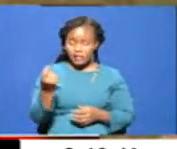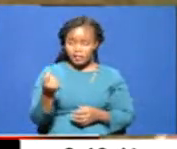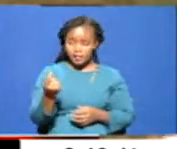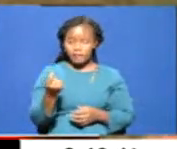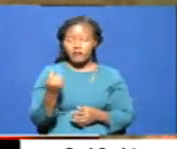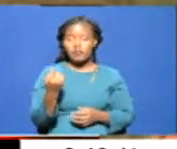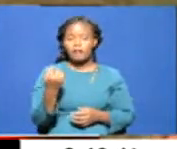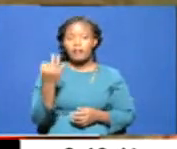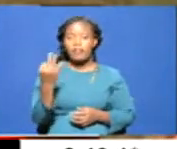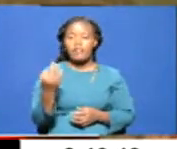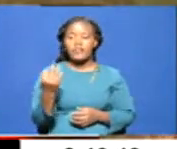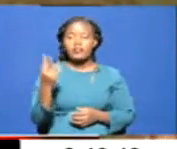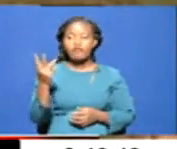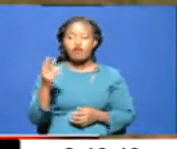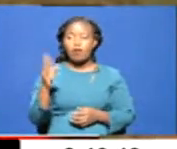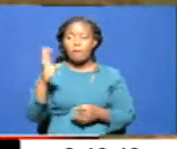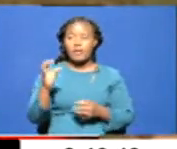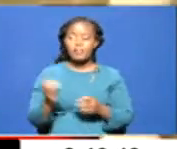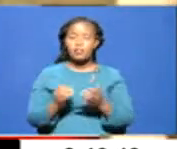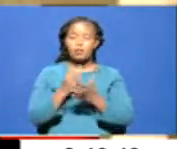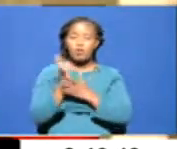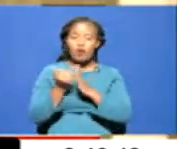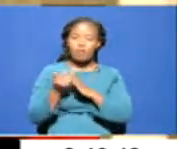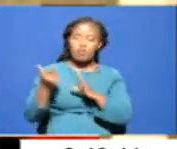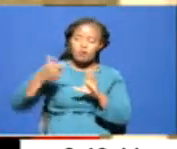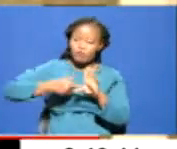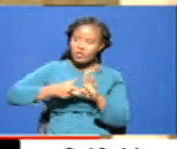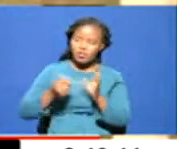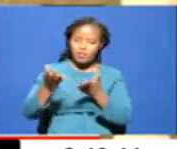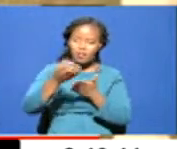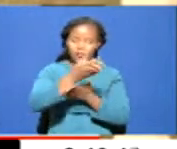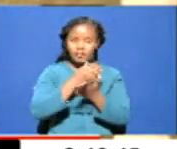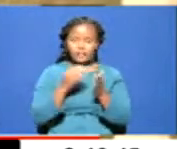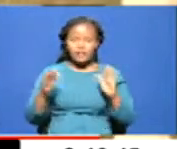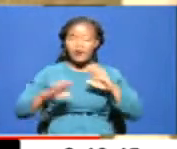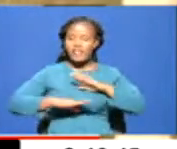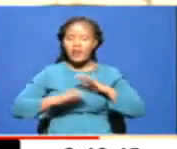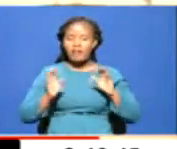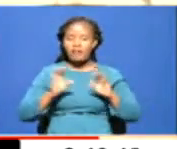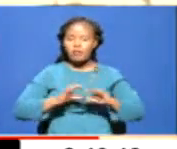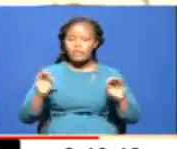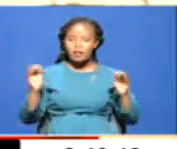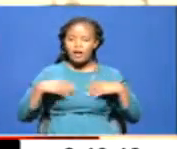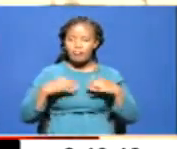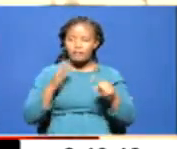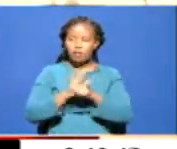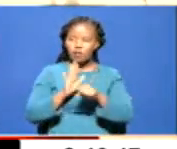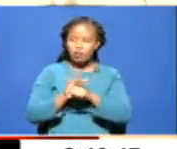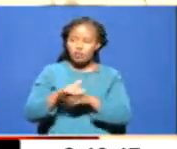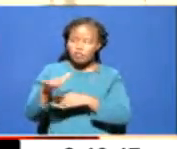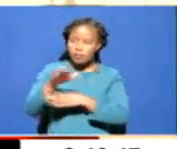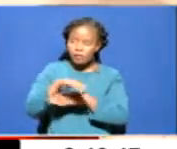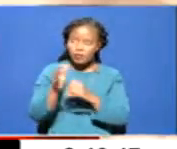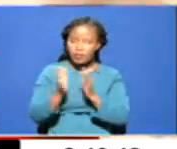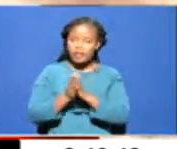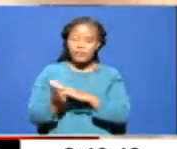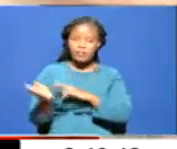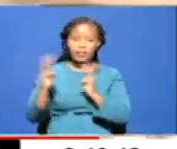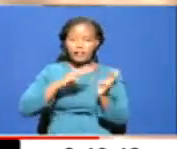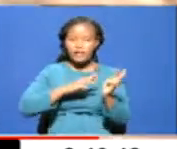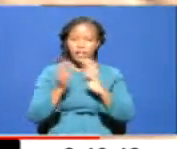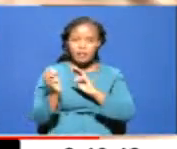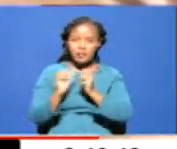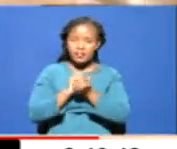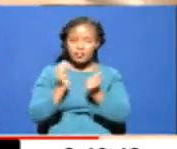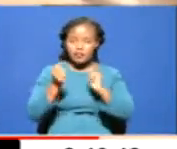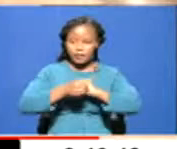fuel harvested is unsustainable, contributing to environmental degradation and climate change. This